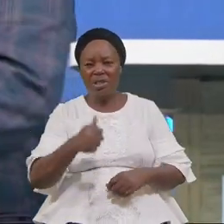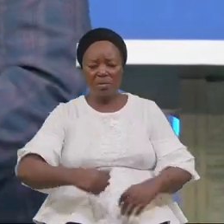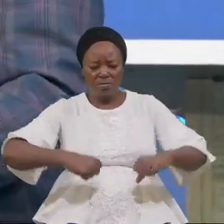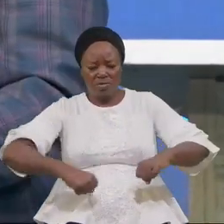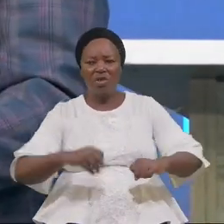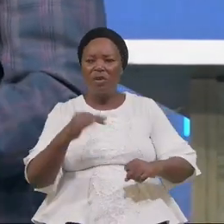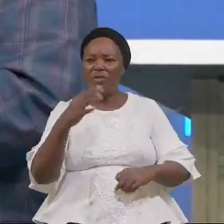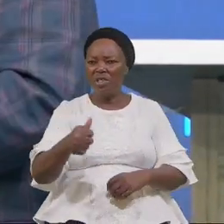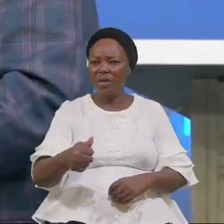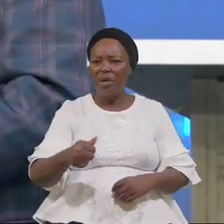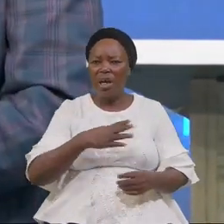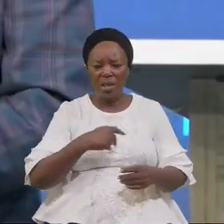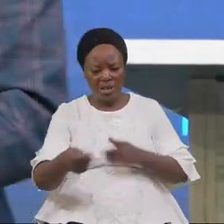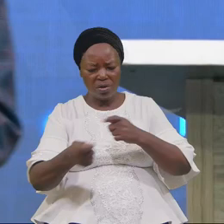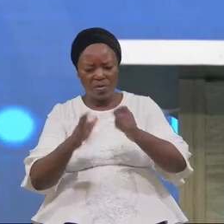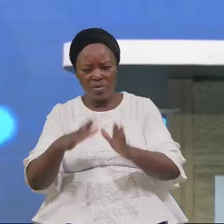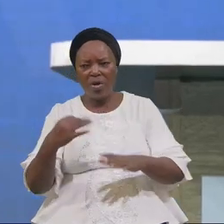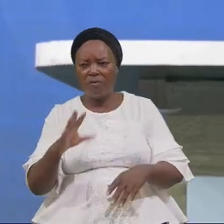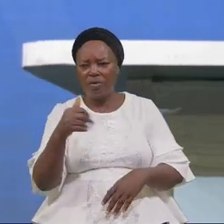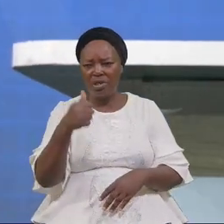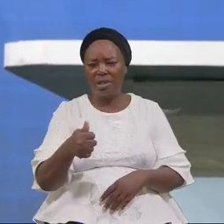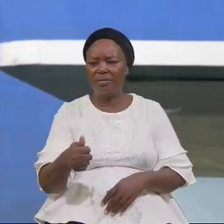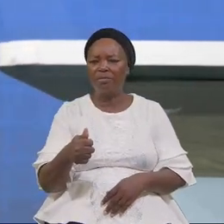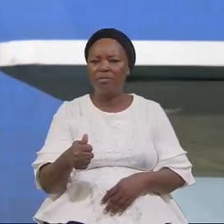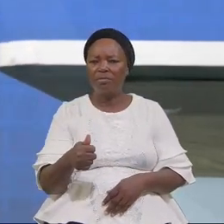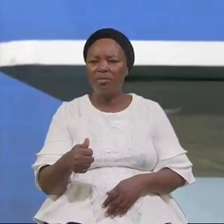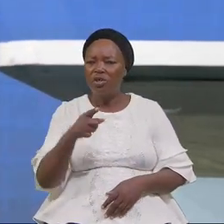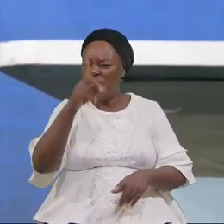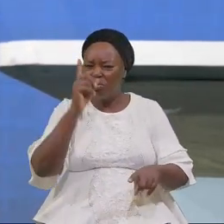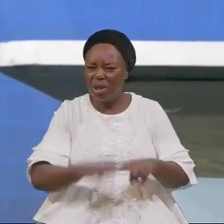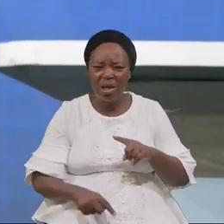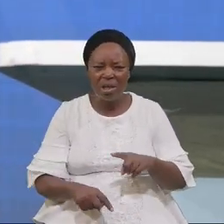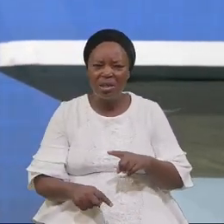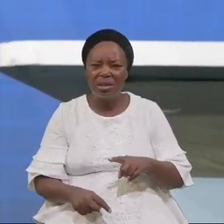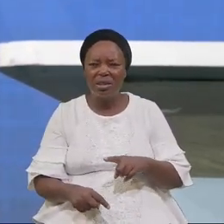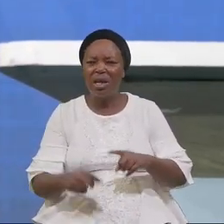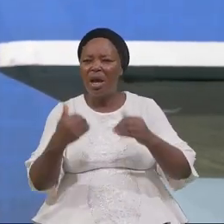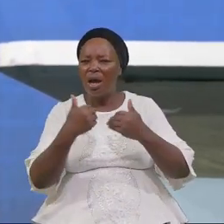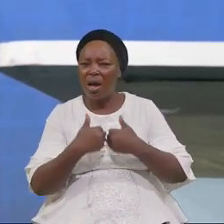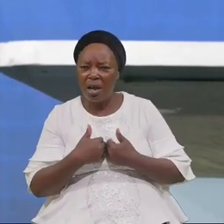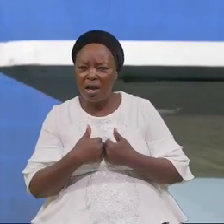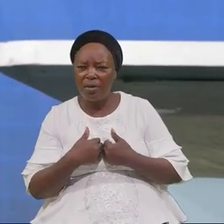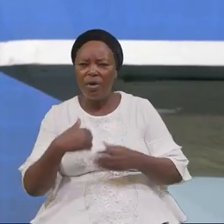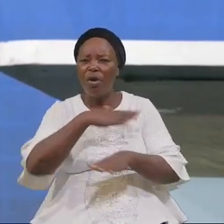the controller of your own life. You cannot have